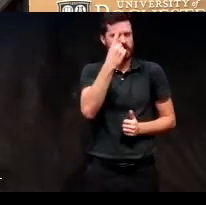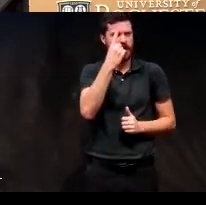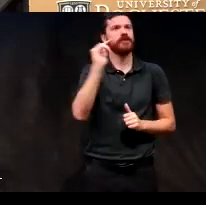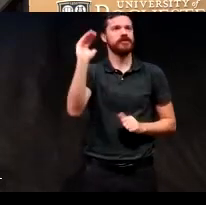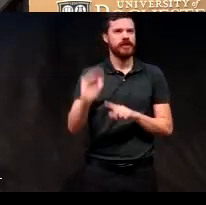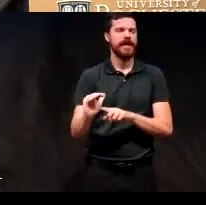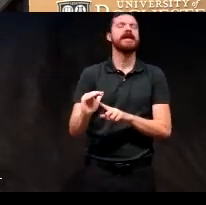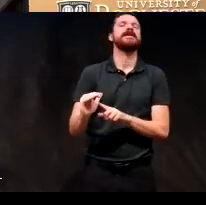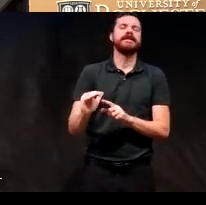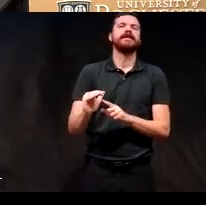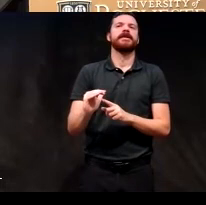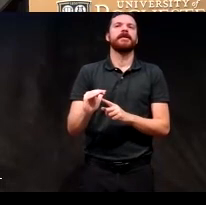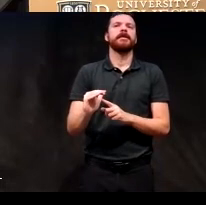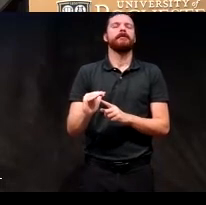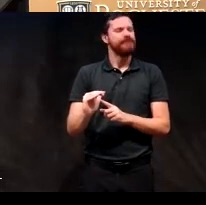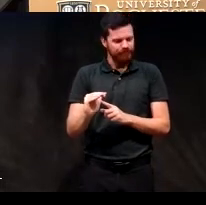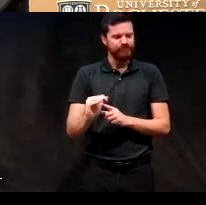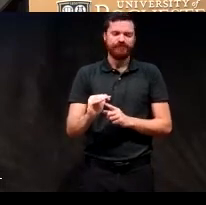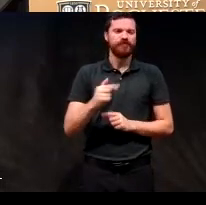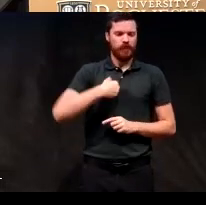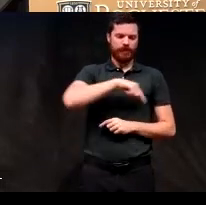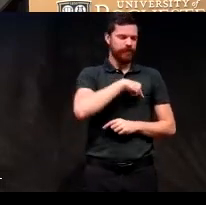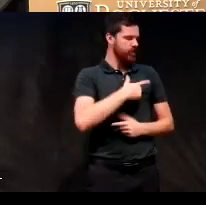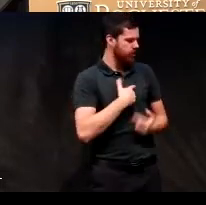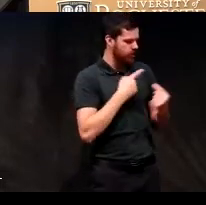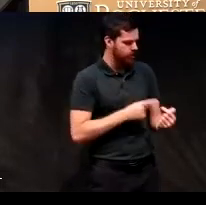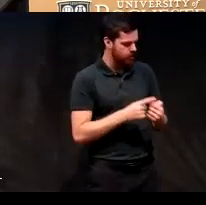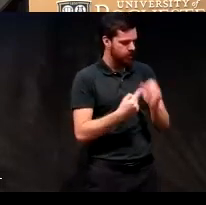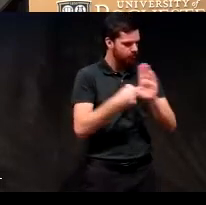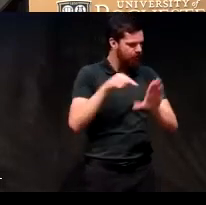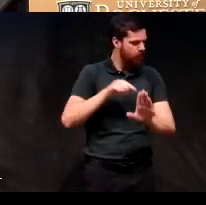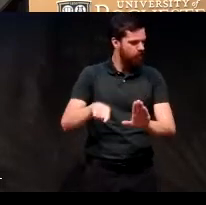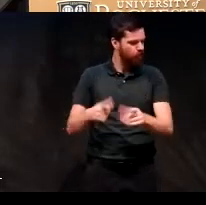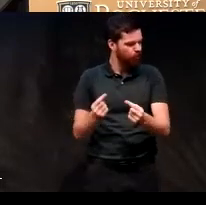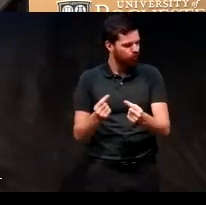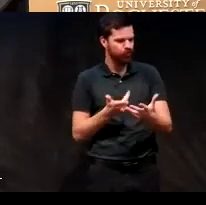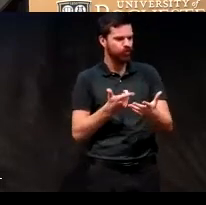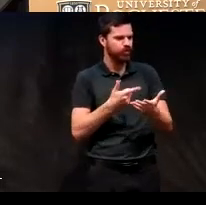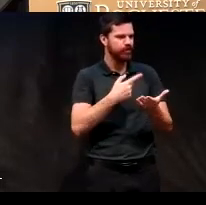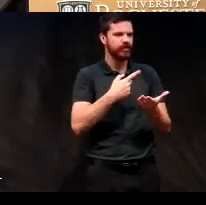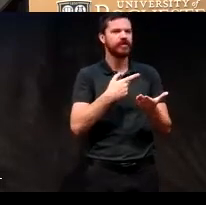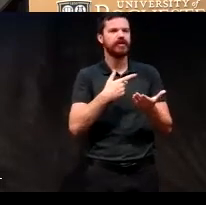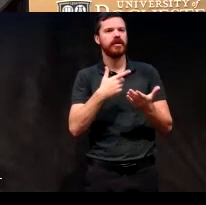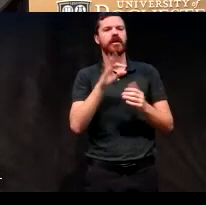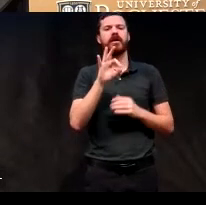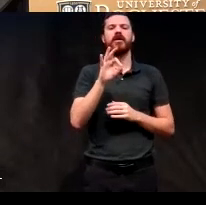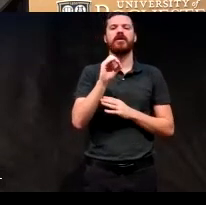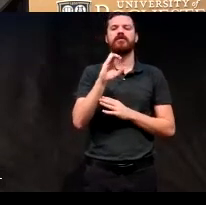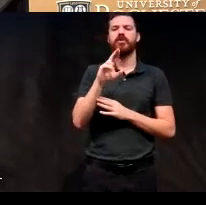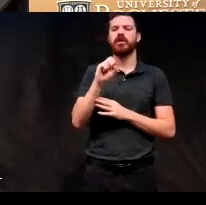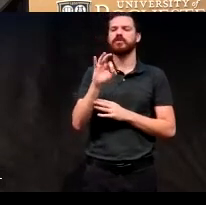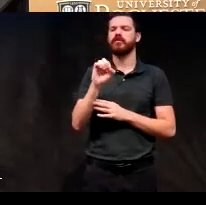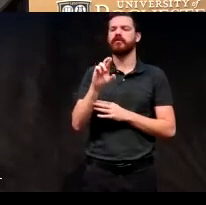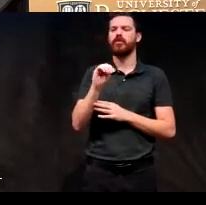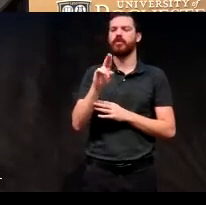who we had a hard time figuring out a metaphor for this child and coming up with a focus formulation because